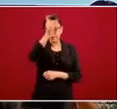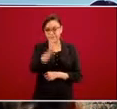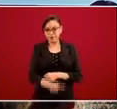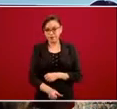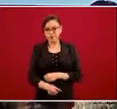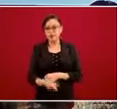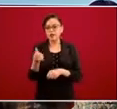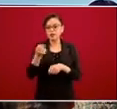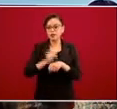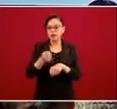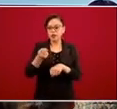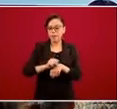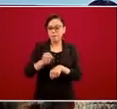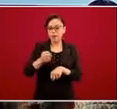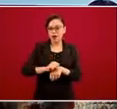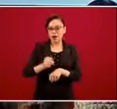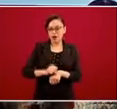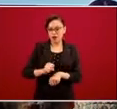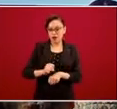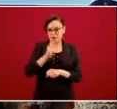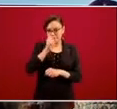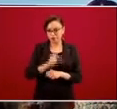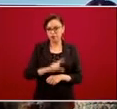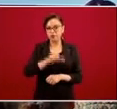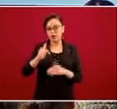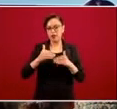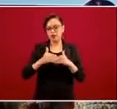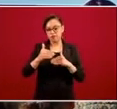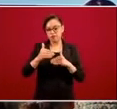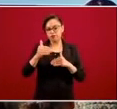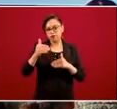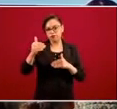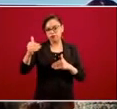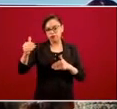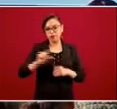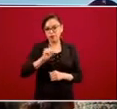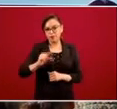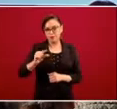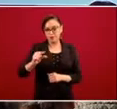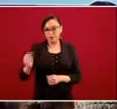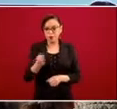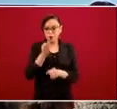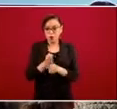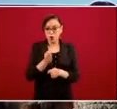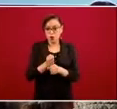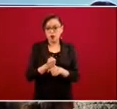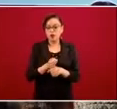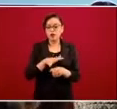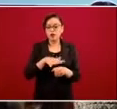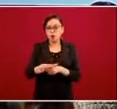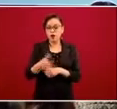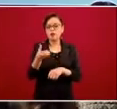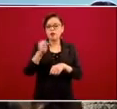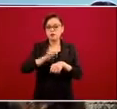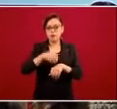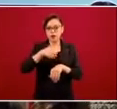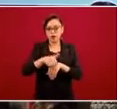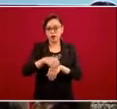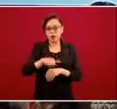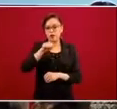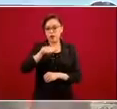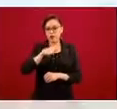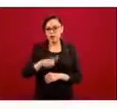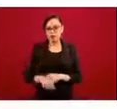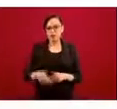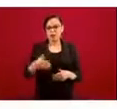First column, we have the weeks, the epidemiological weeks. They continue to go up. Right now